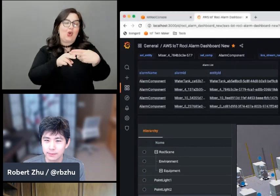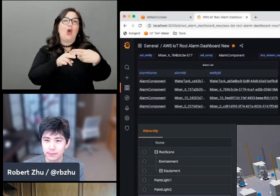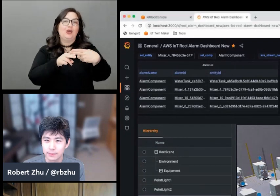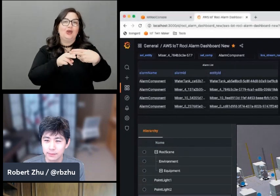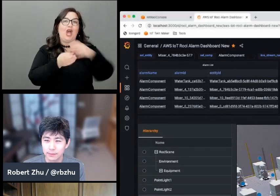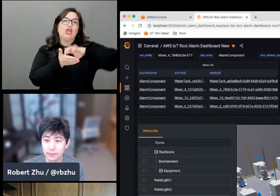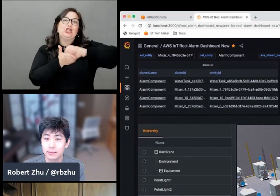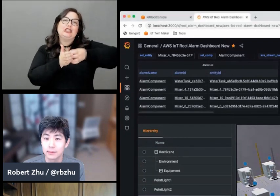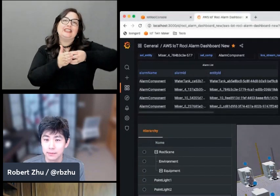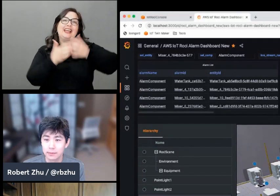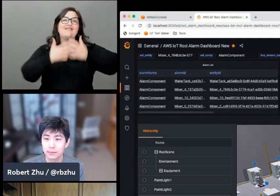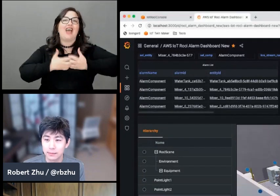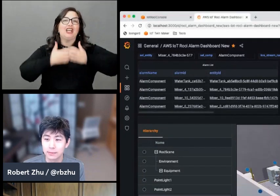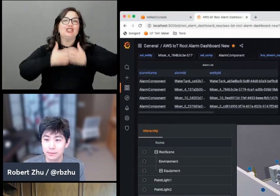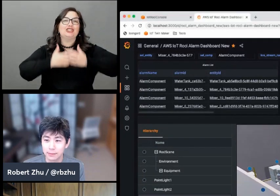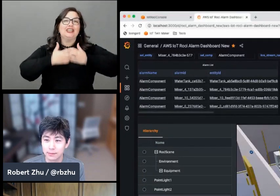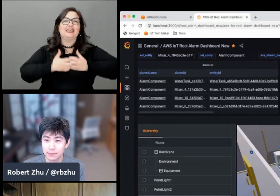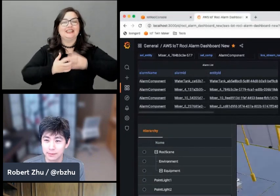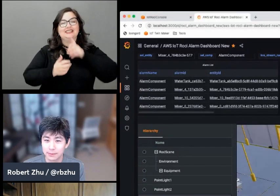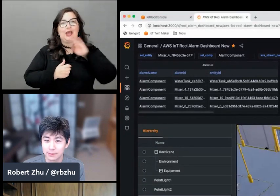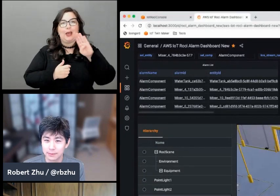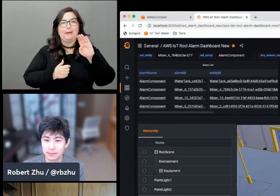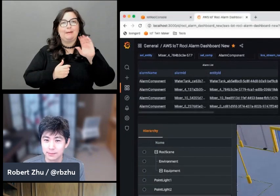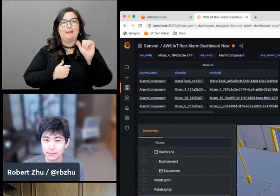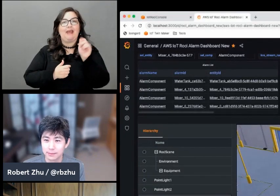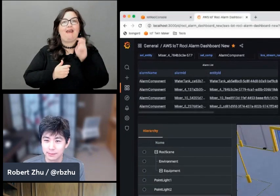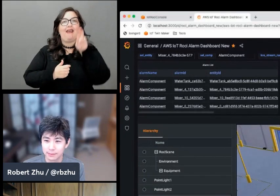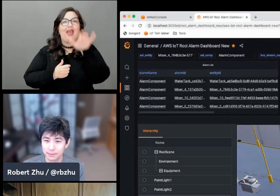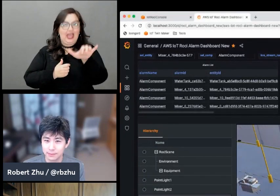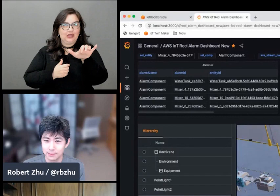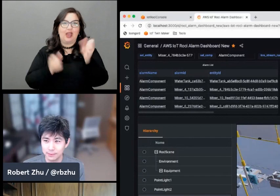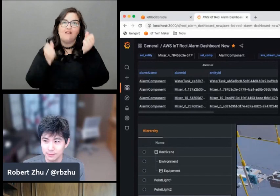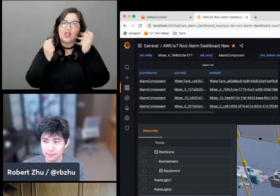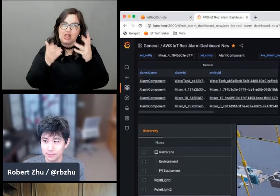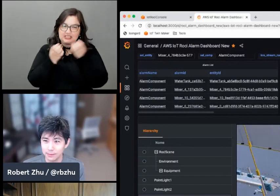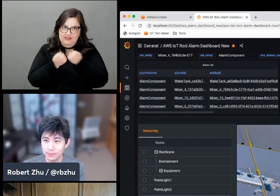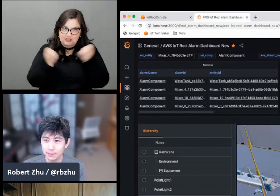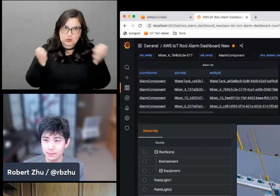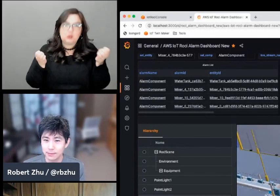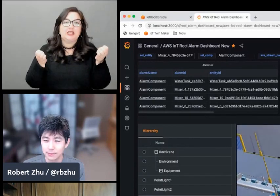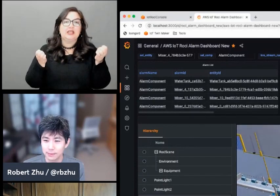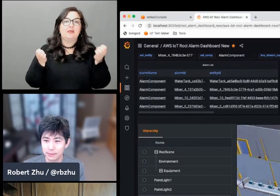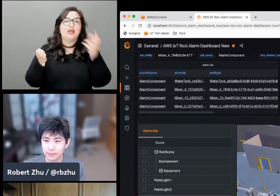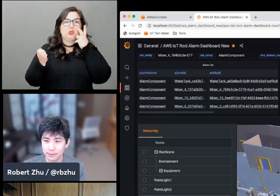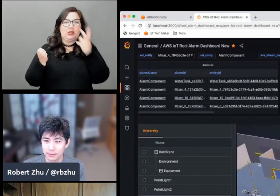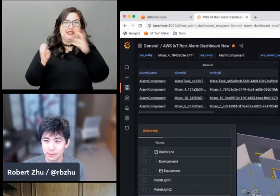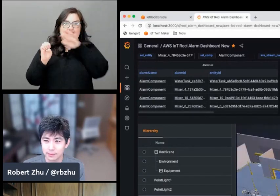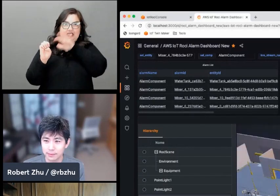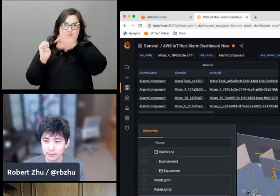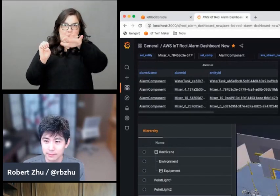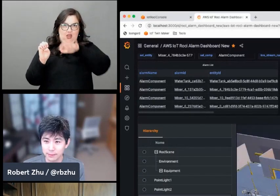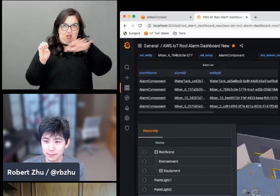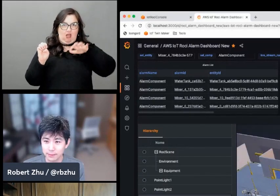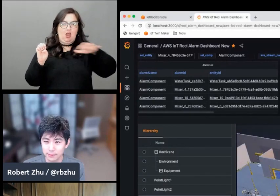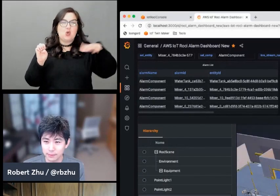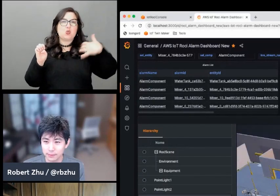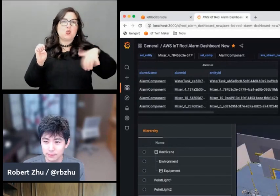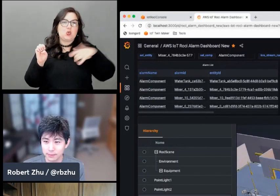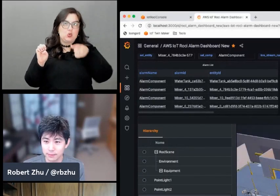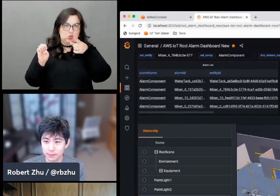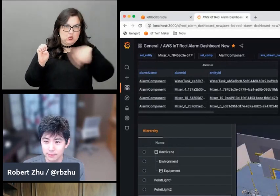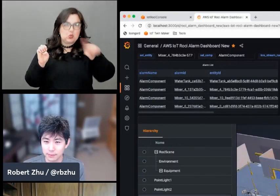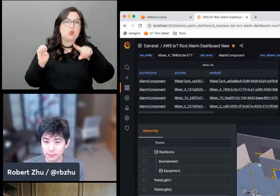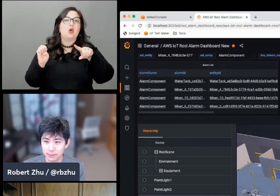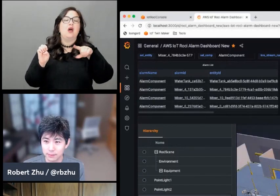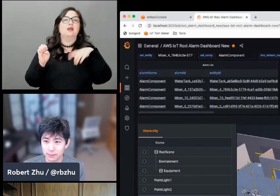bakery, and the bakery has lots of equipment and spread out over a whole factory here. So you can see the